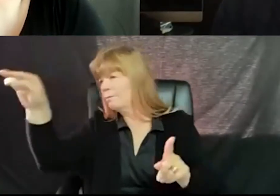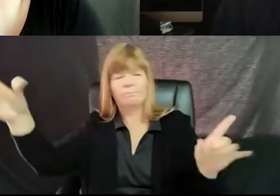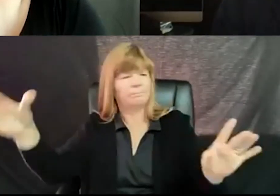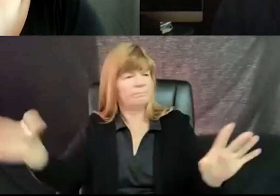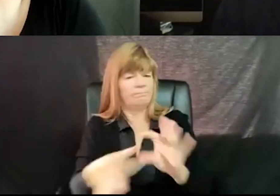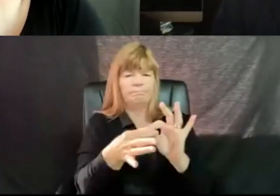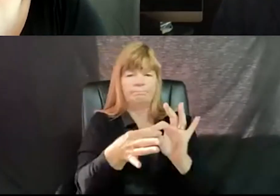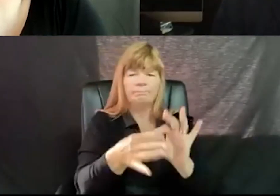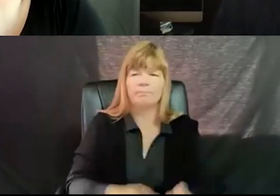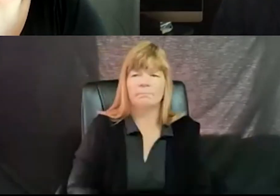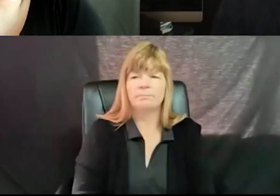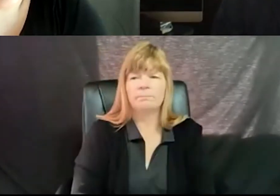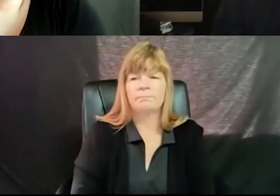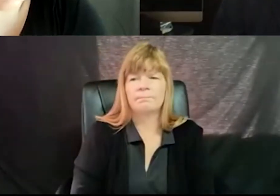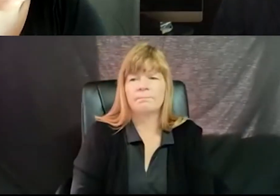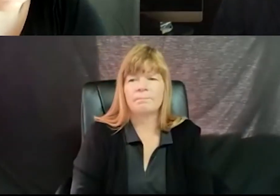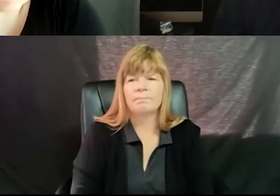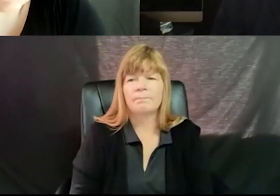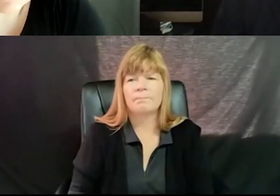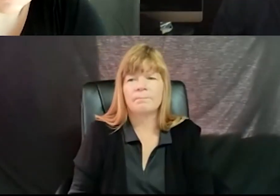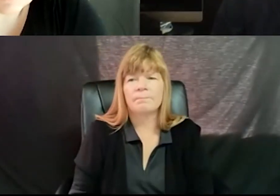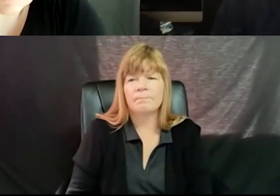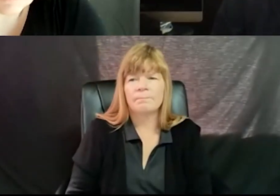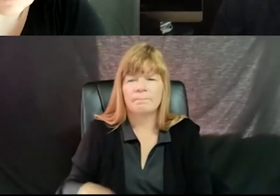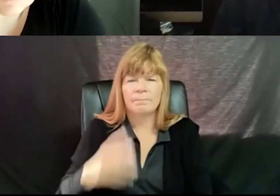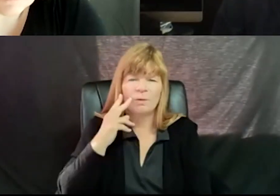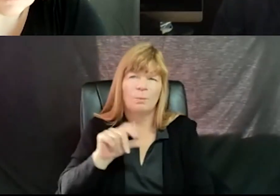Let's see what else we got.